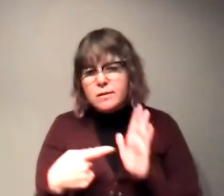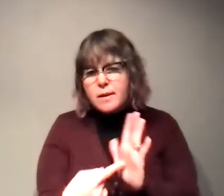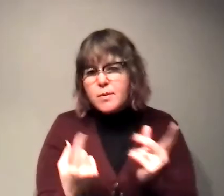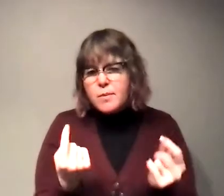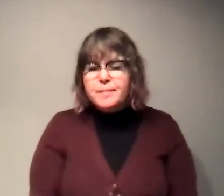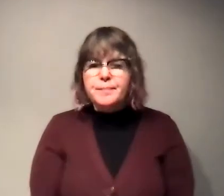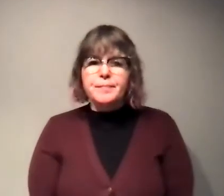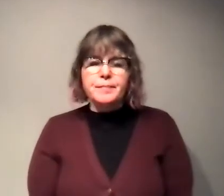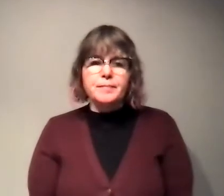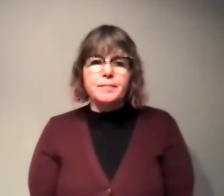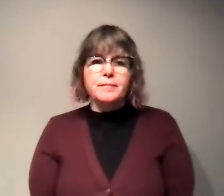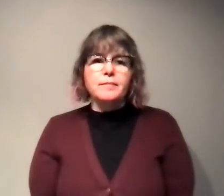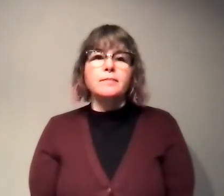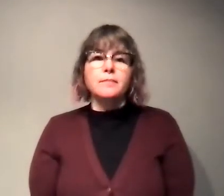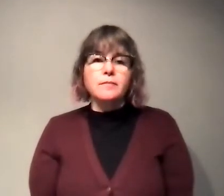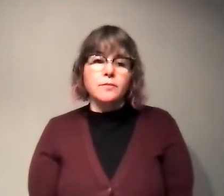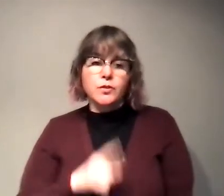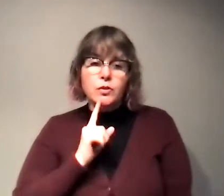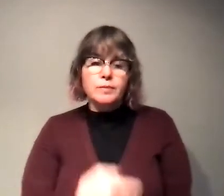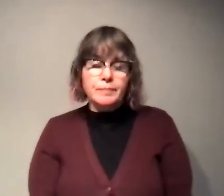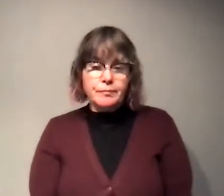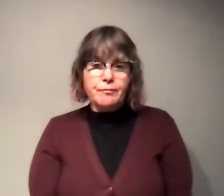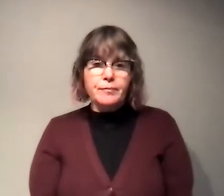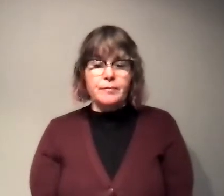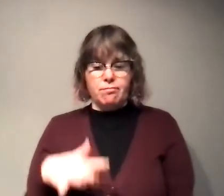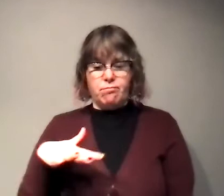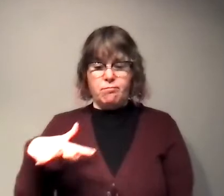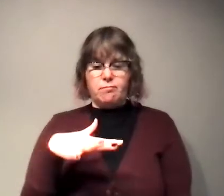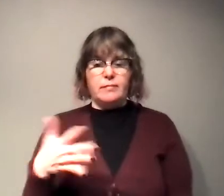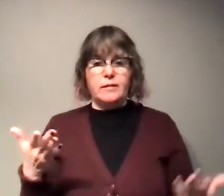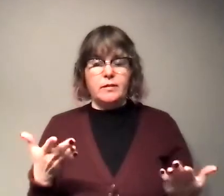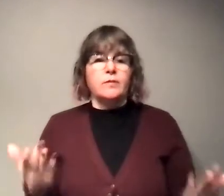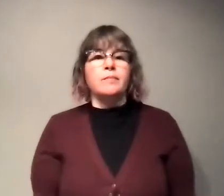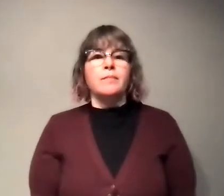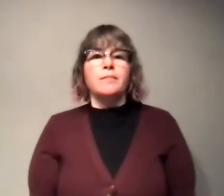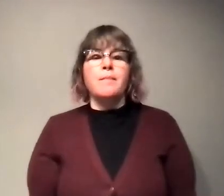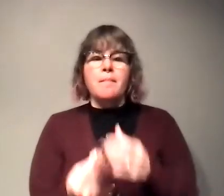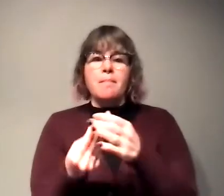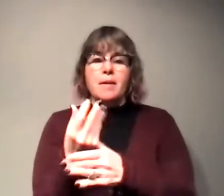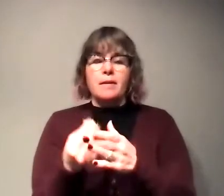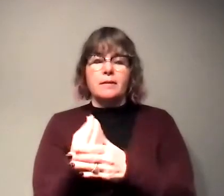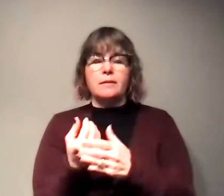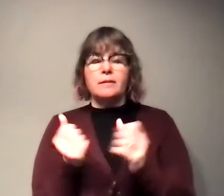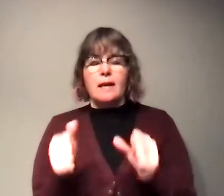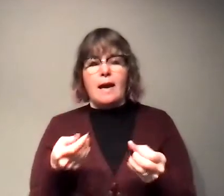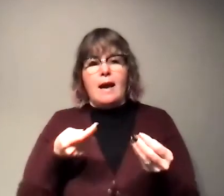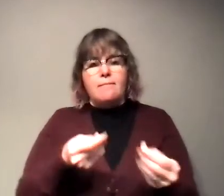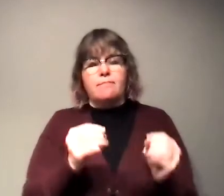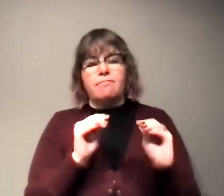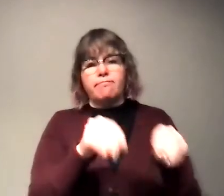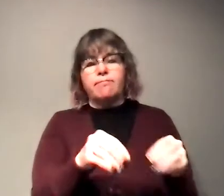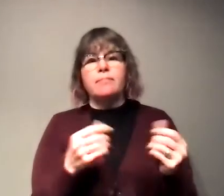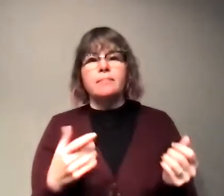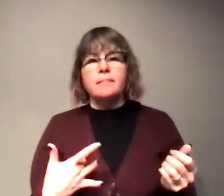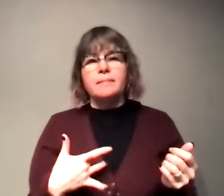example. Sure. Well, around here, there are plants that we can plant,